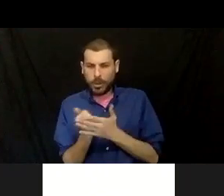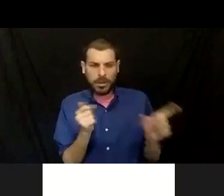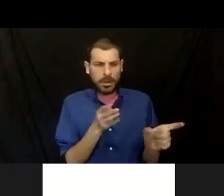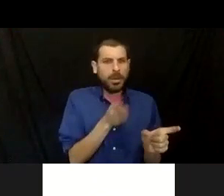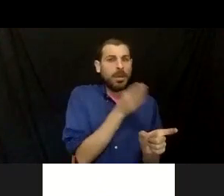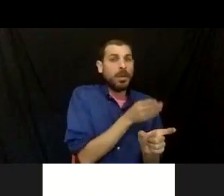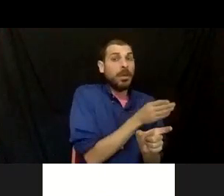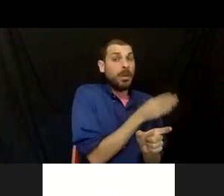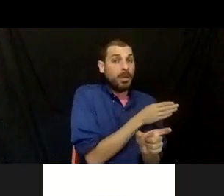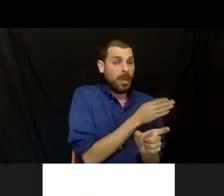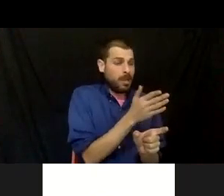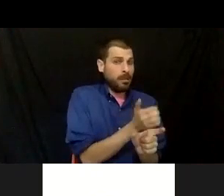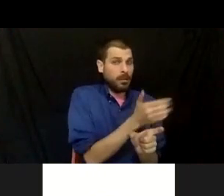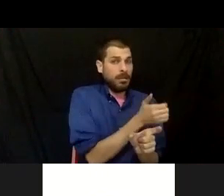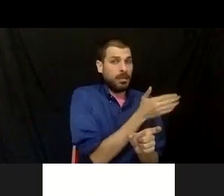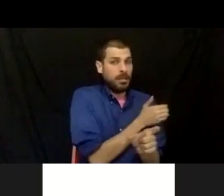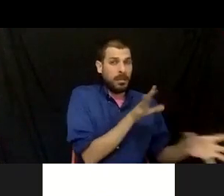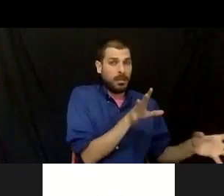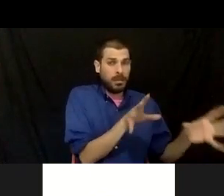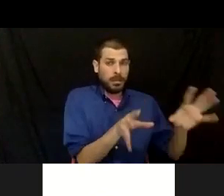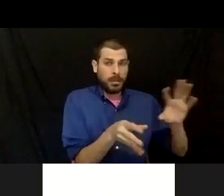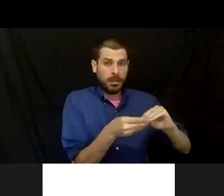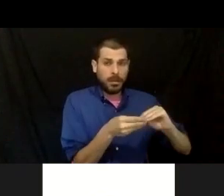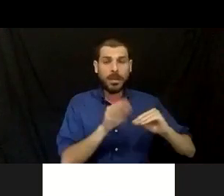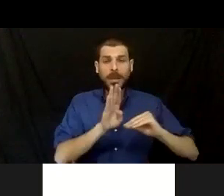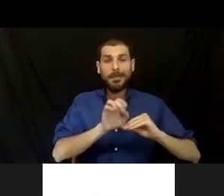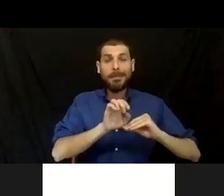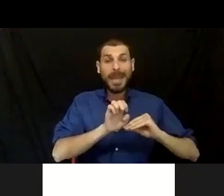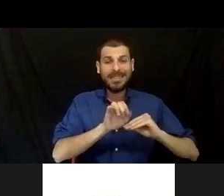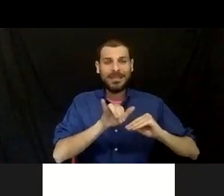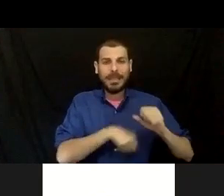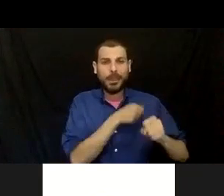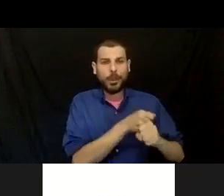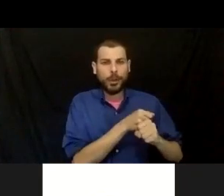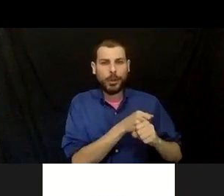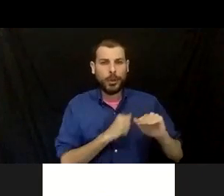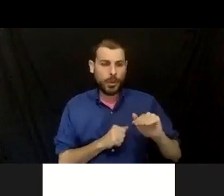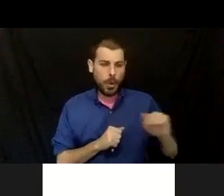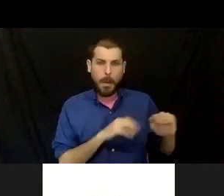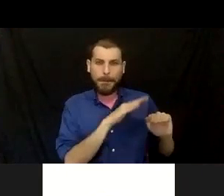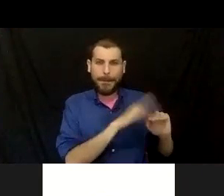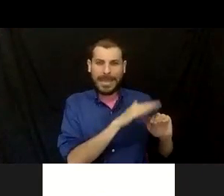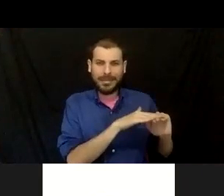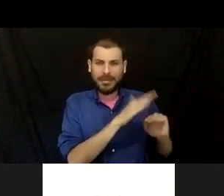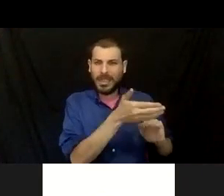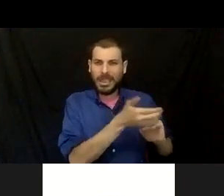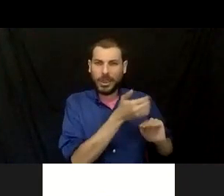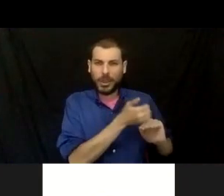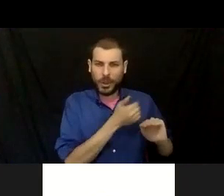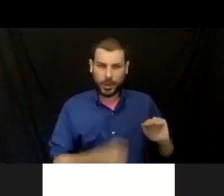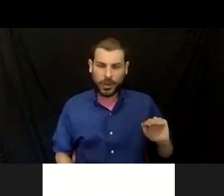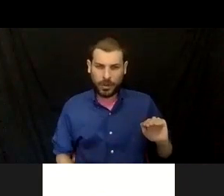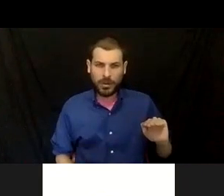year. So they're looking for 1,000 wages, and that